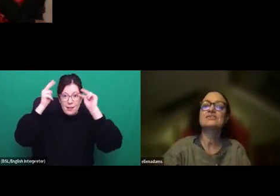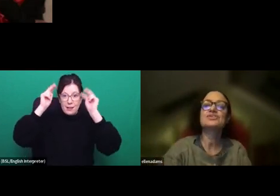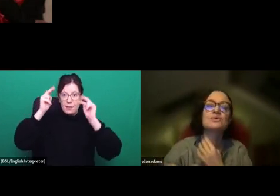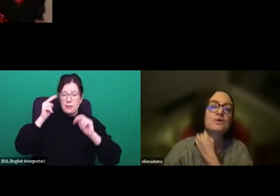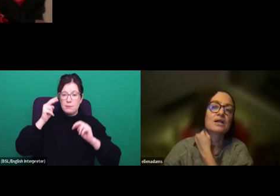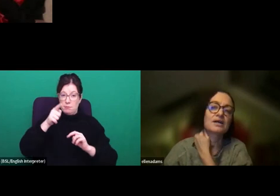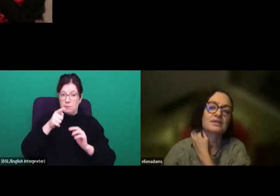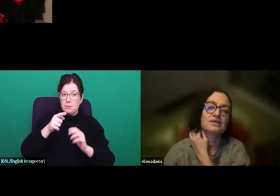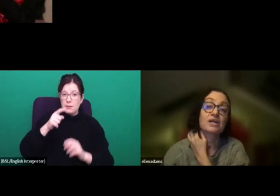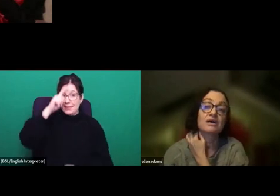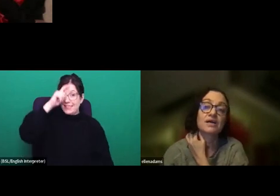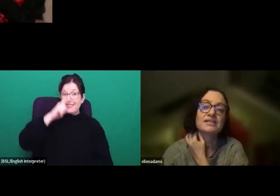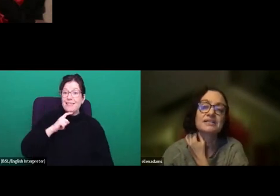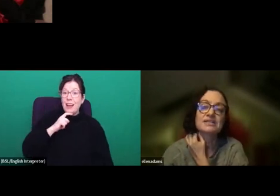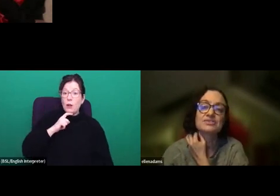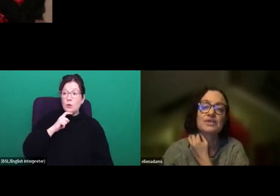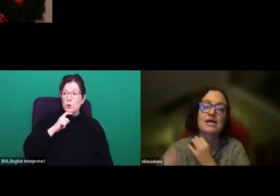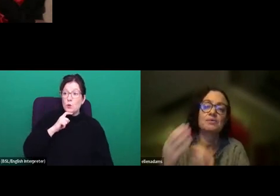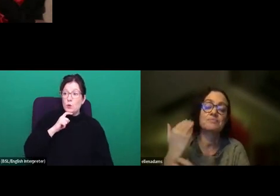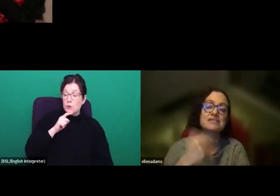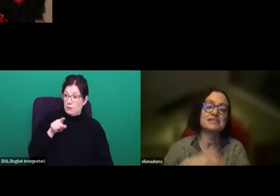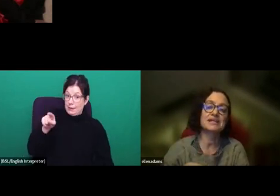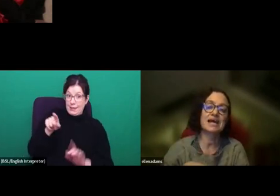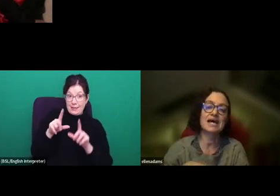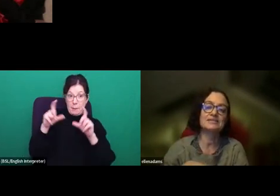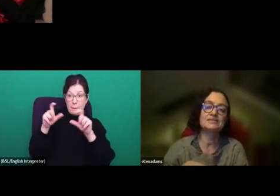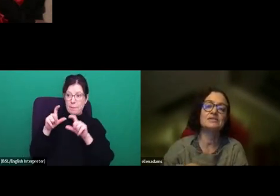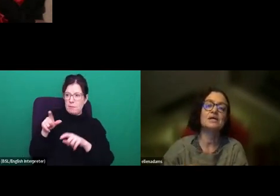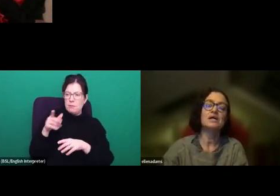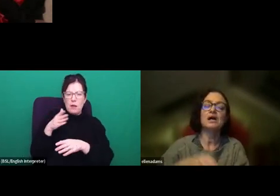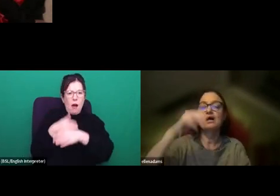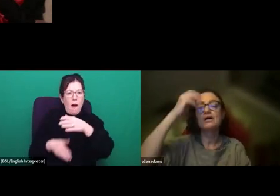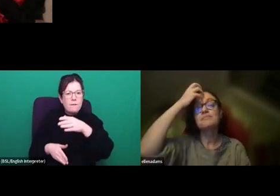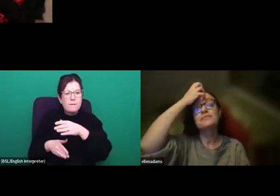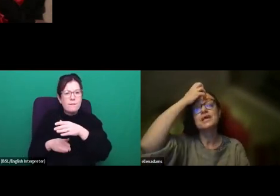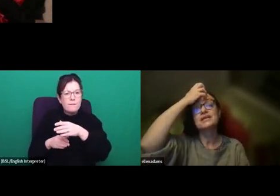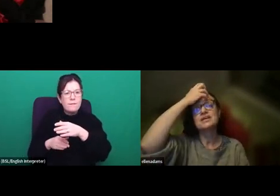a statue like the reclining statue there with the missing hand,